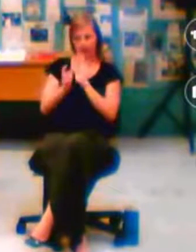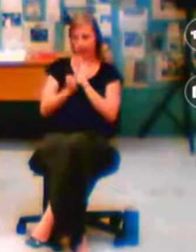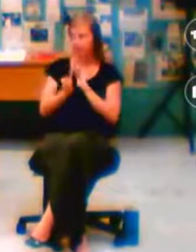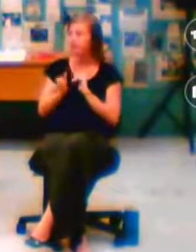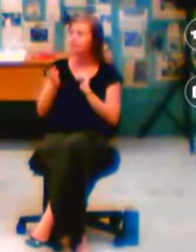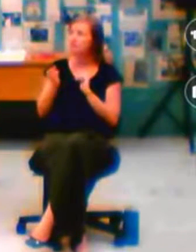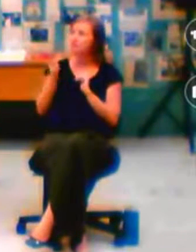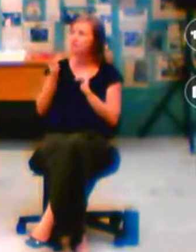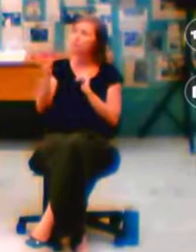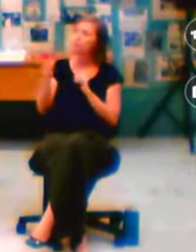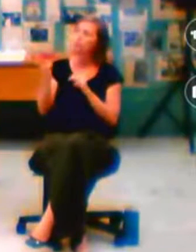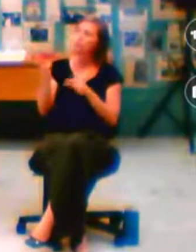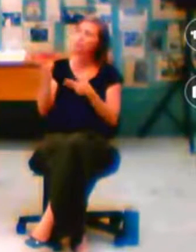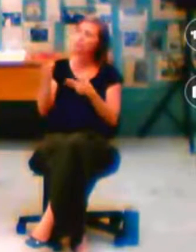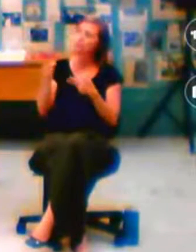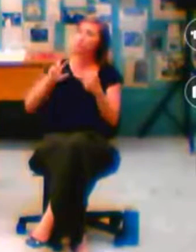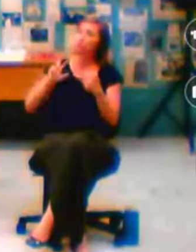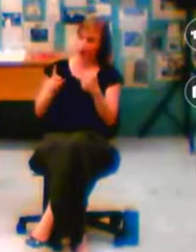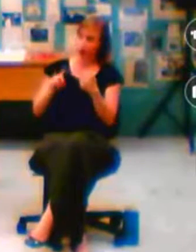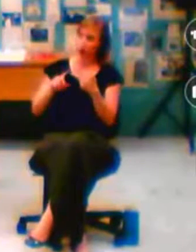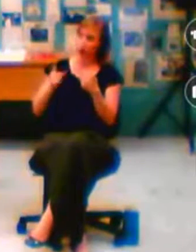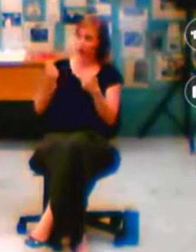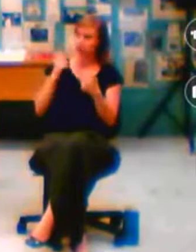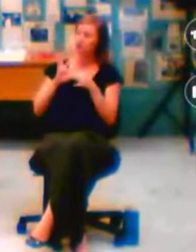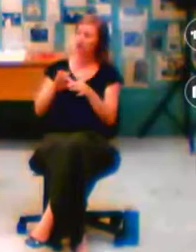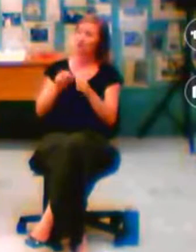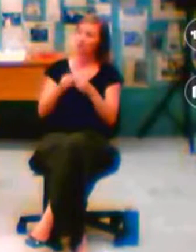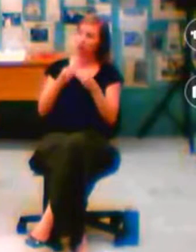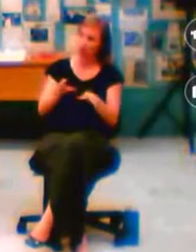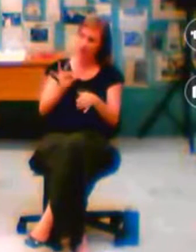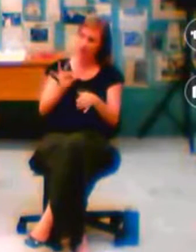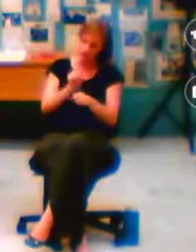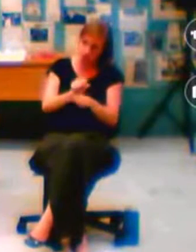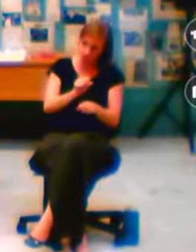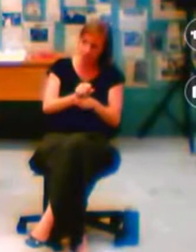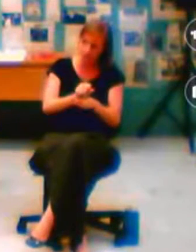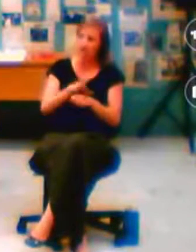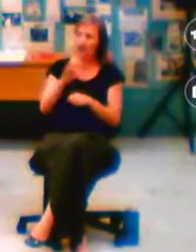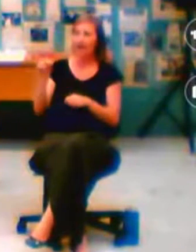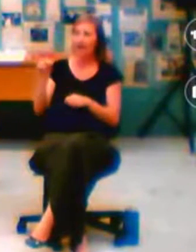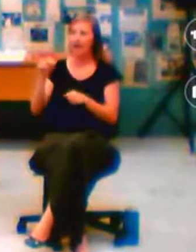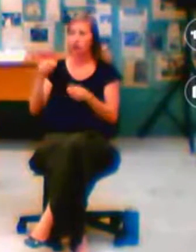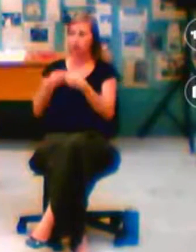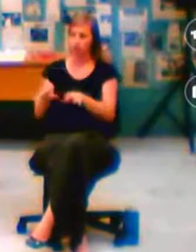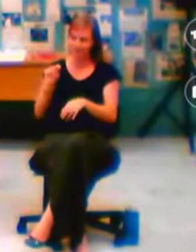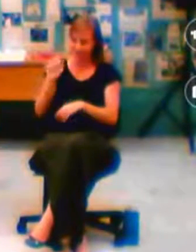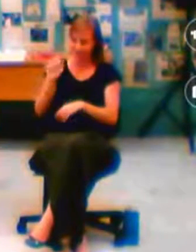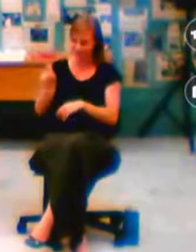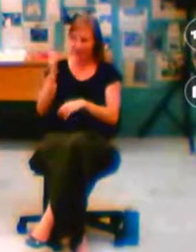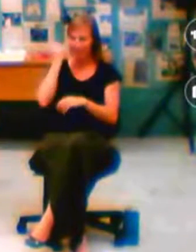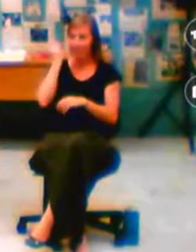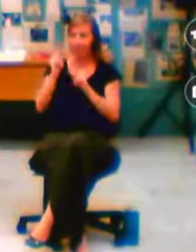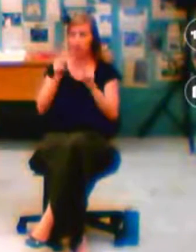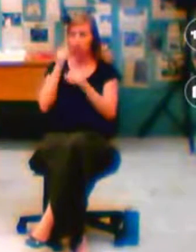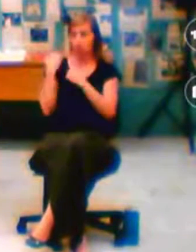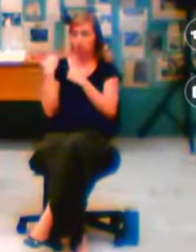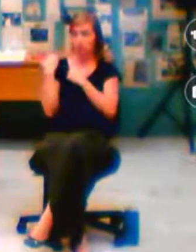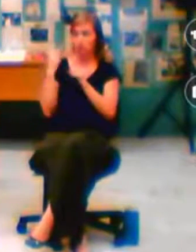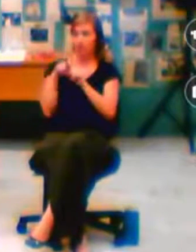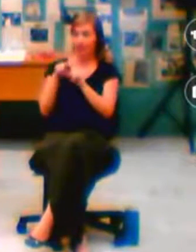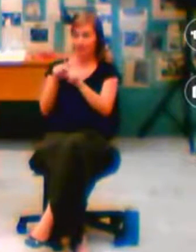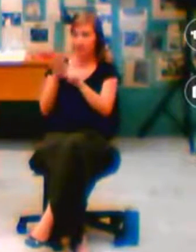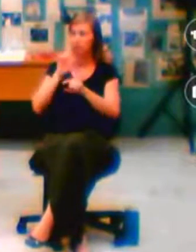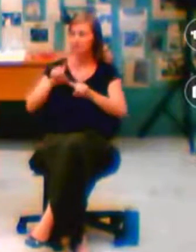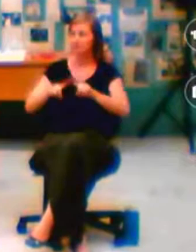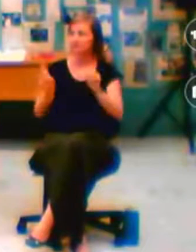And our unemployment goes up, so I wanted to just have you express the position. And the third, so just folks, I'll repeat them, they're streaming it through the internet, and this is the microphone here, so they're not hearing you. So the third is a question